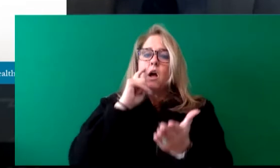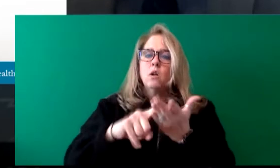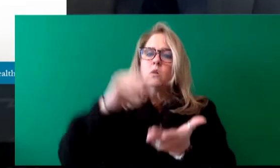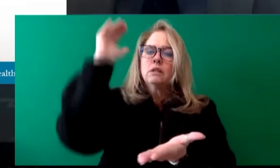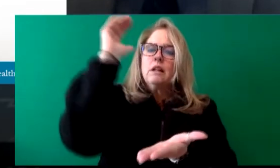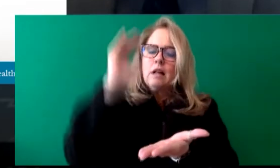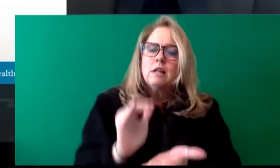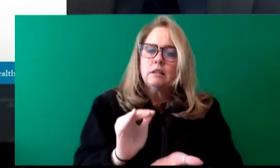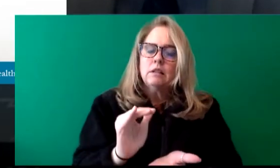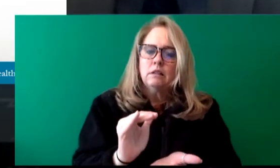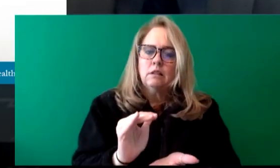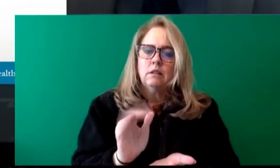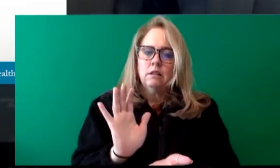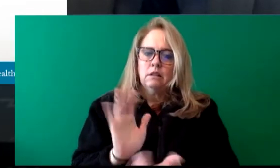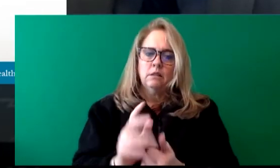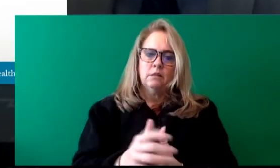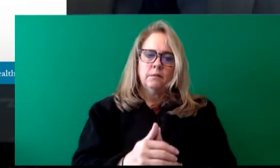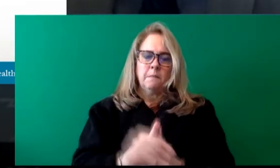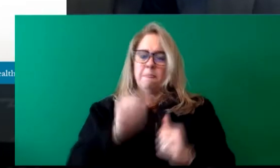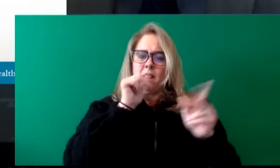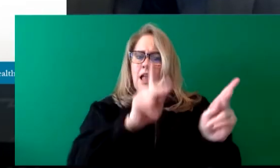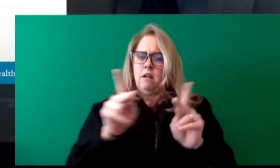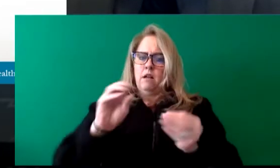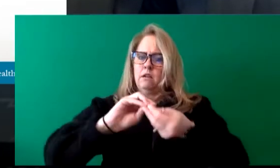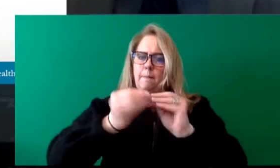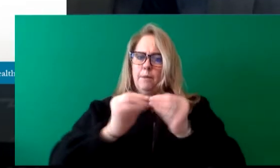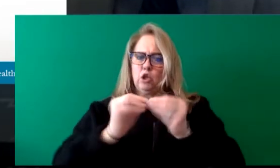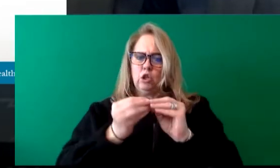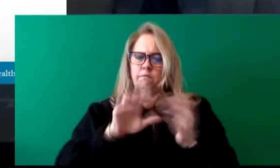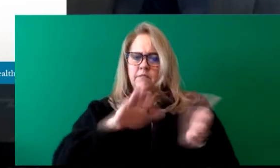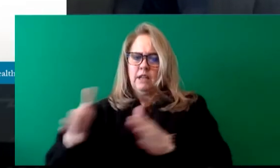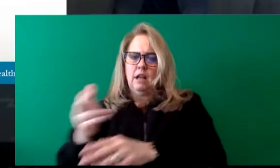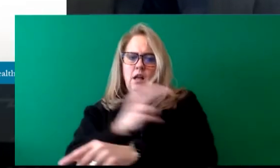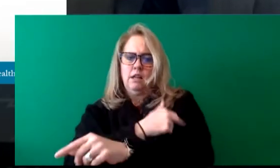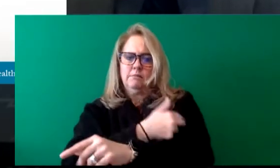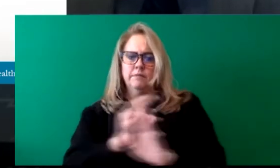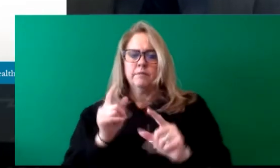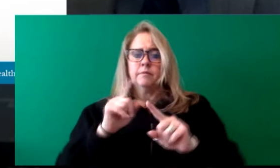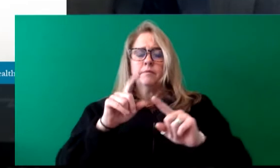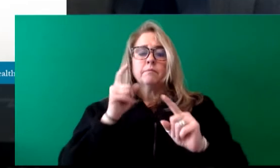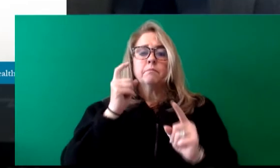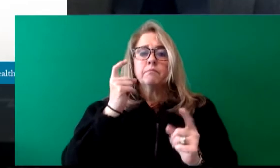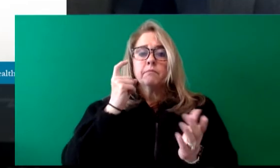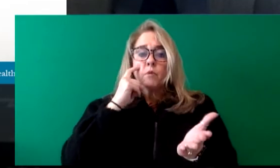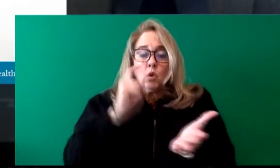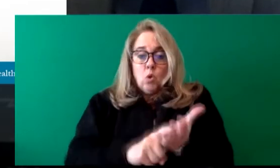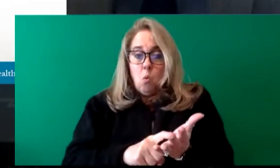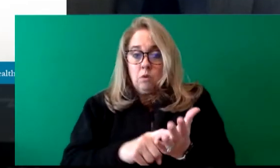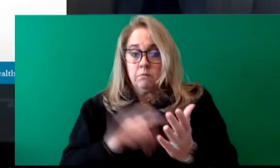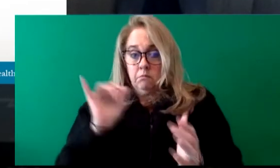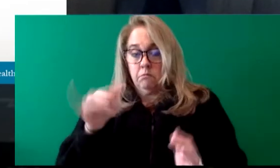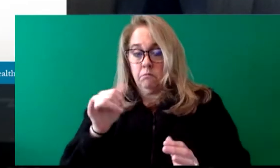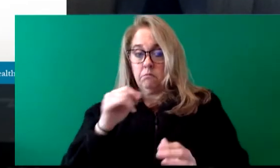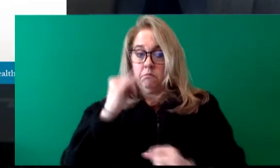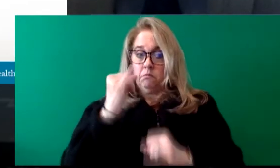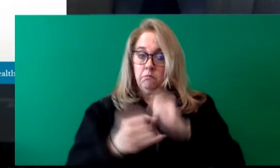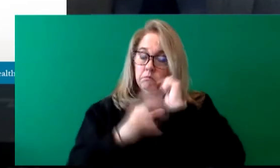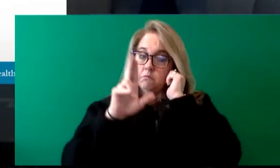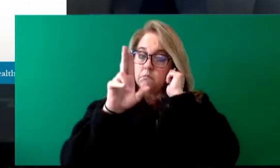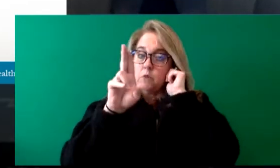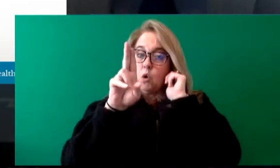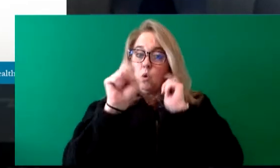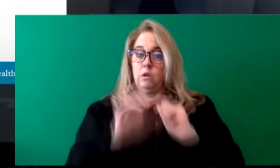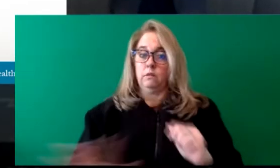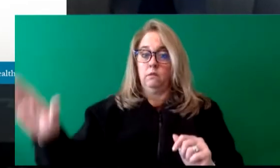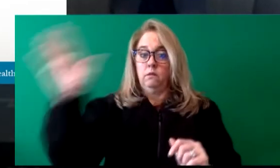cases. This reaffirms the early data that we saw nationally and internationally, and that Omicron was producing less deaths and less